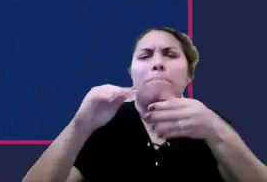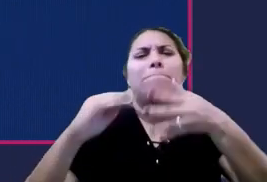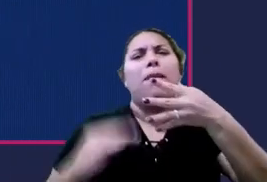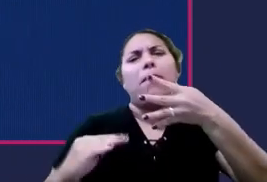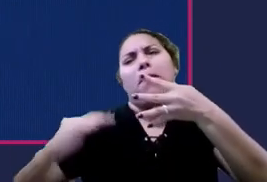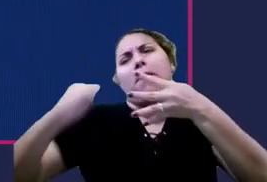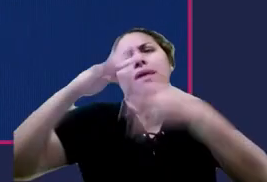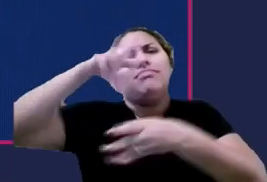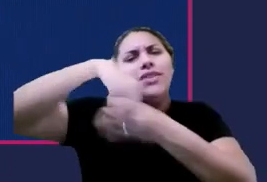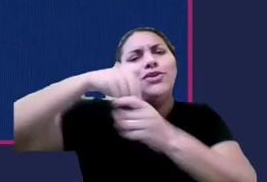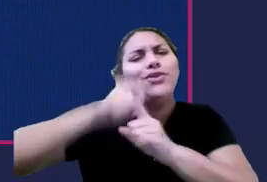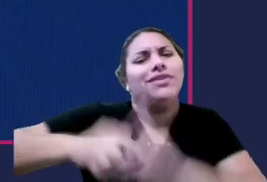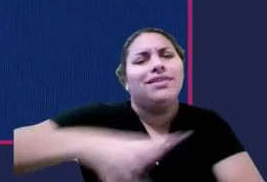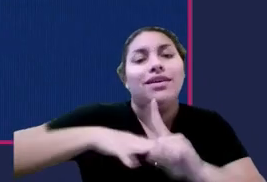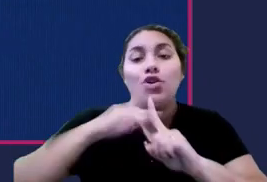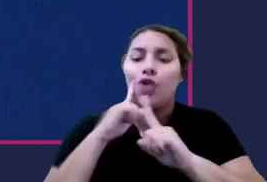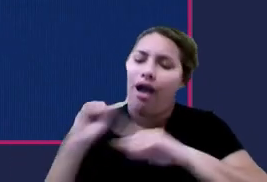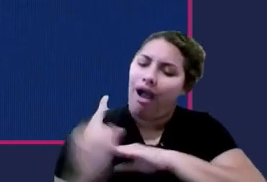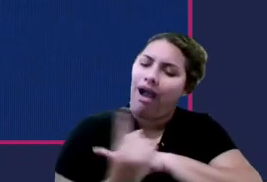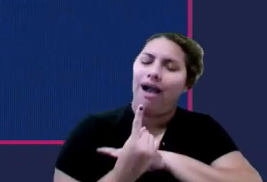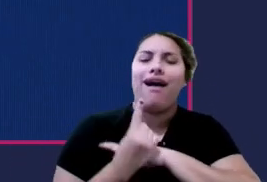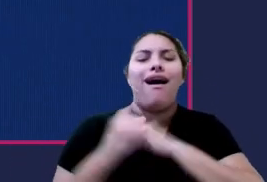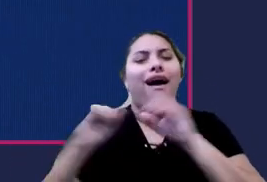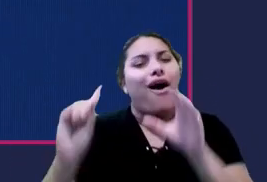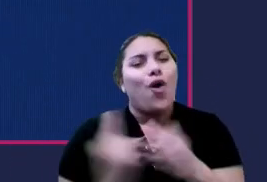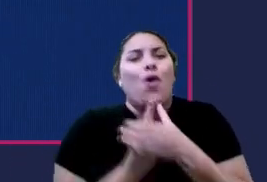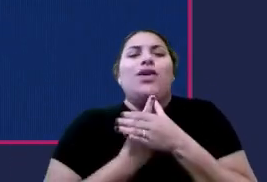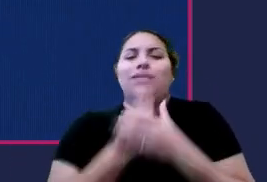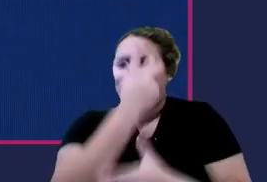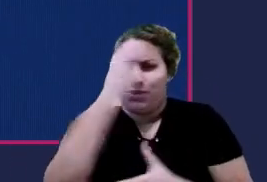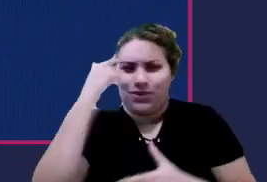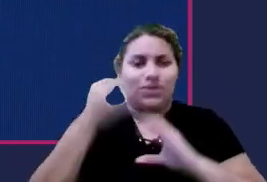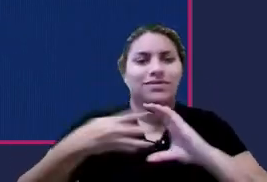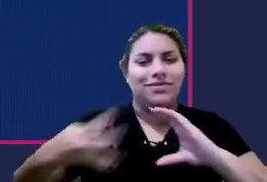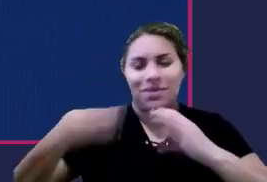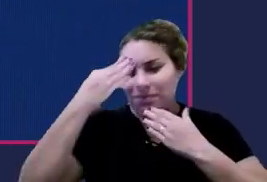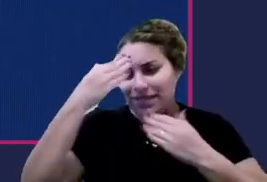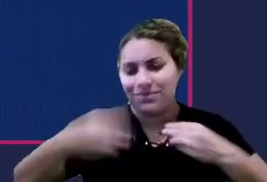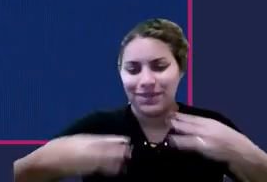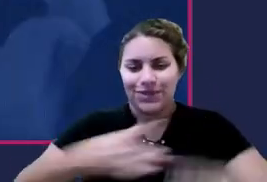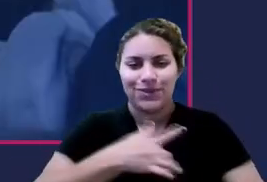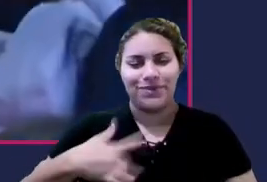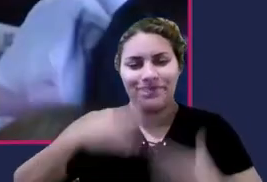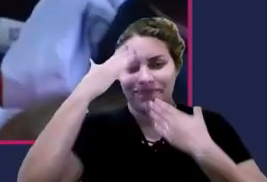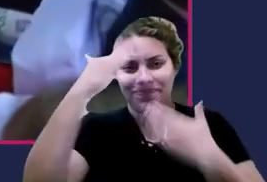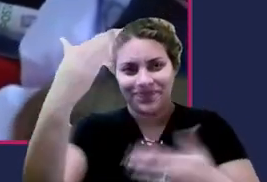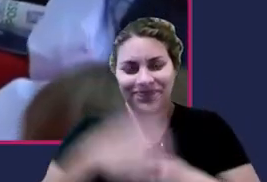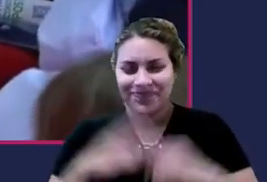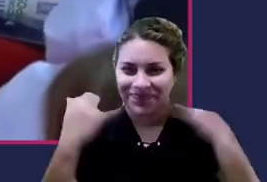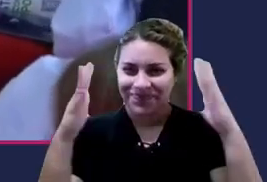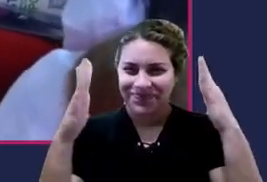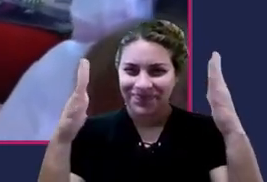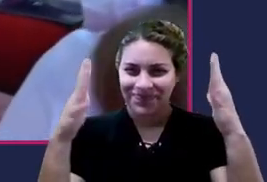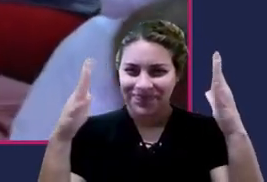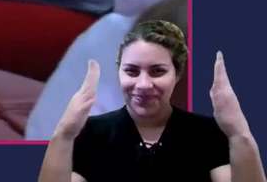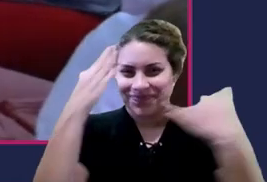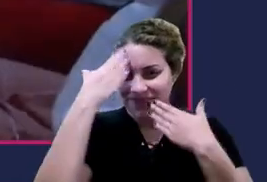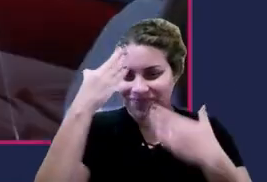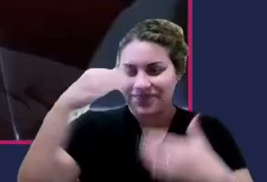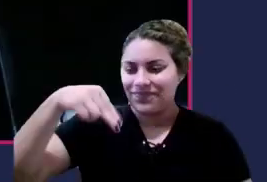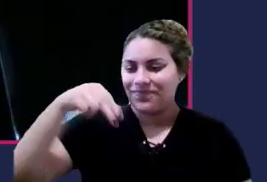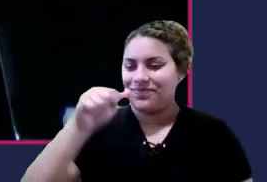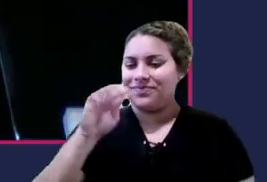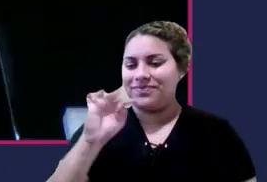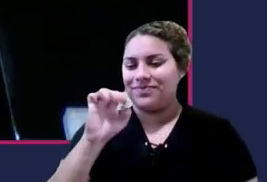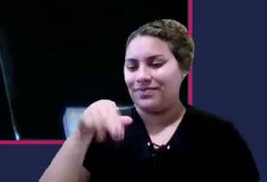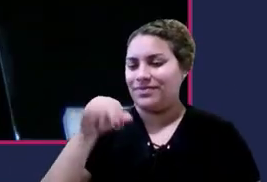policies here. We have people or participation here. We have people from all parts of the society, all stakeholders, and we are here to welcome